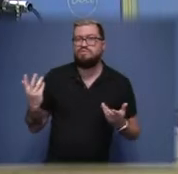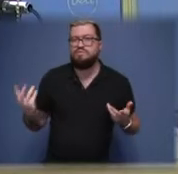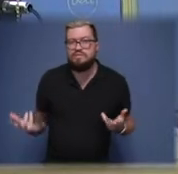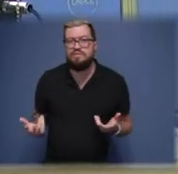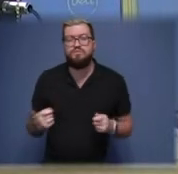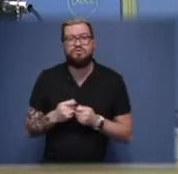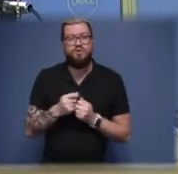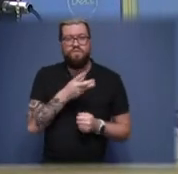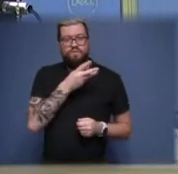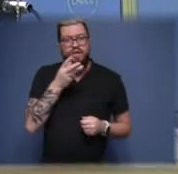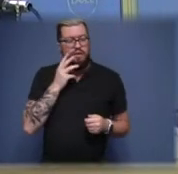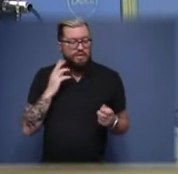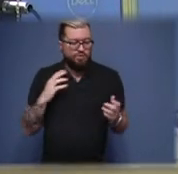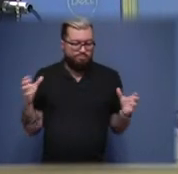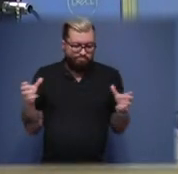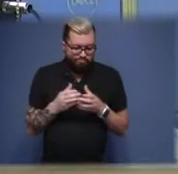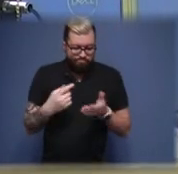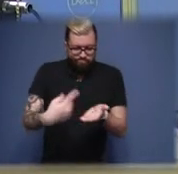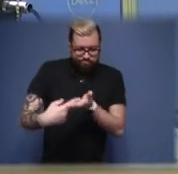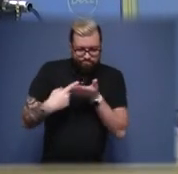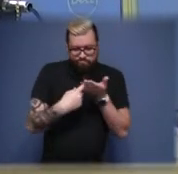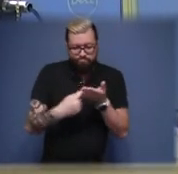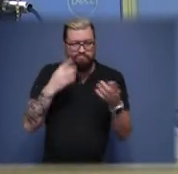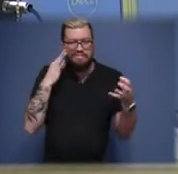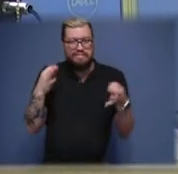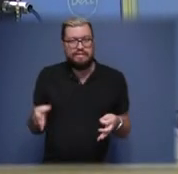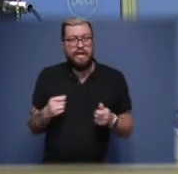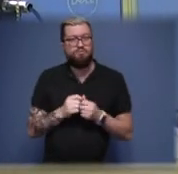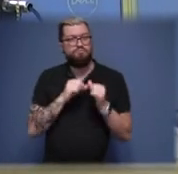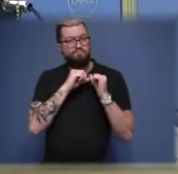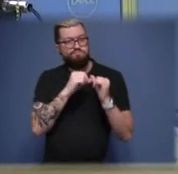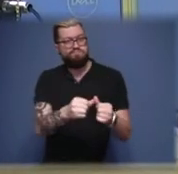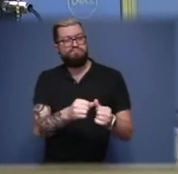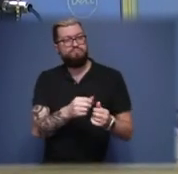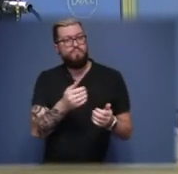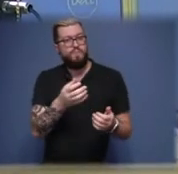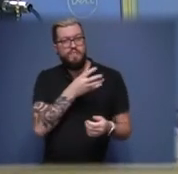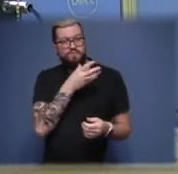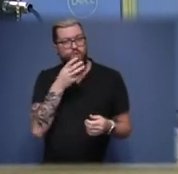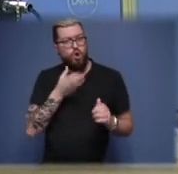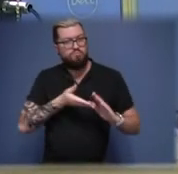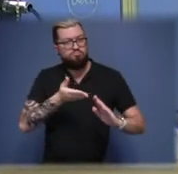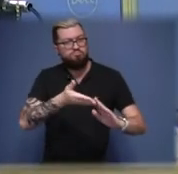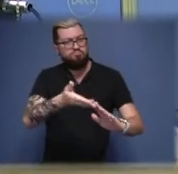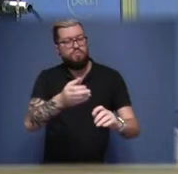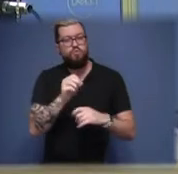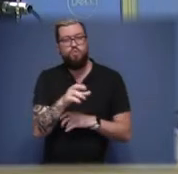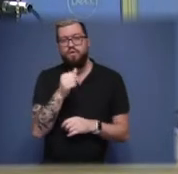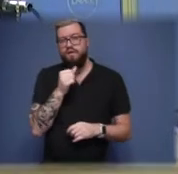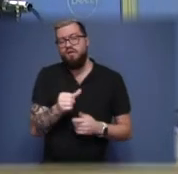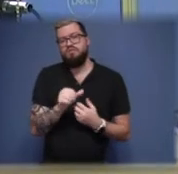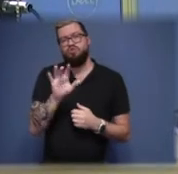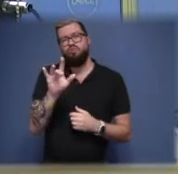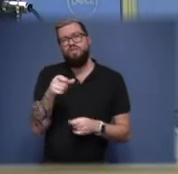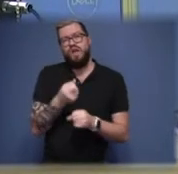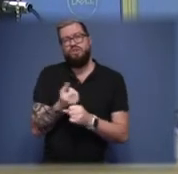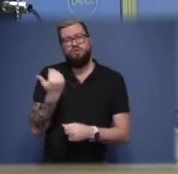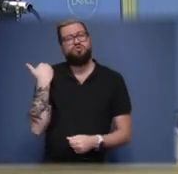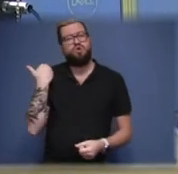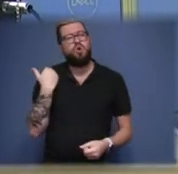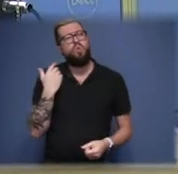so the family had to make a decision on whether we were going to continue farming or not. And that was about 25 years ago, I guess,